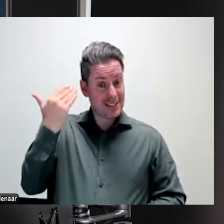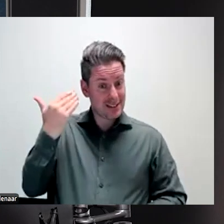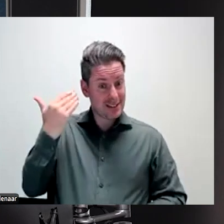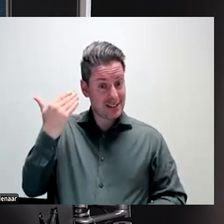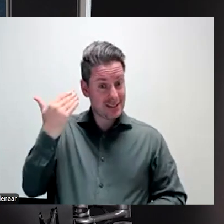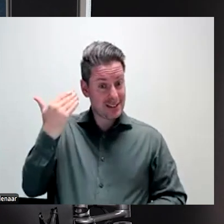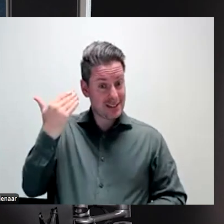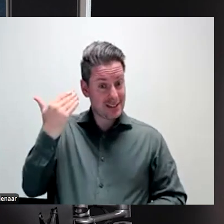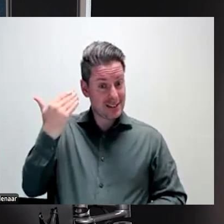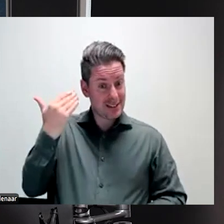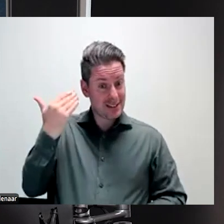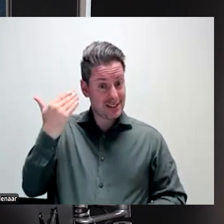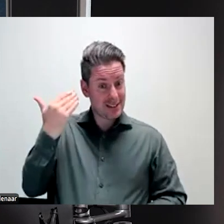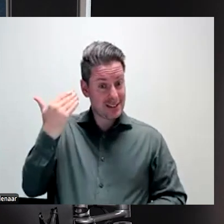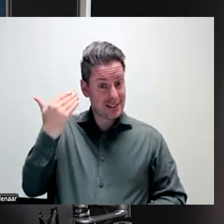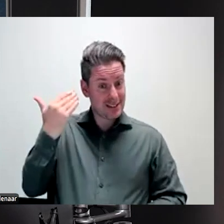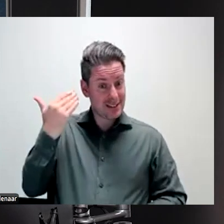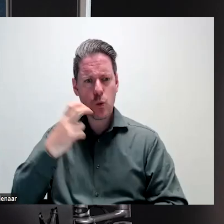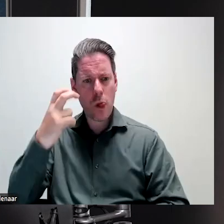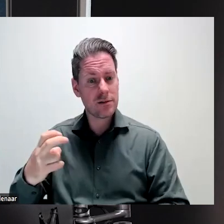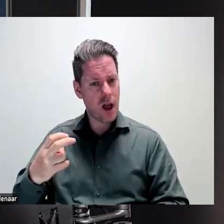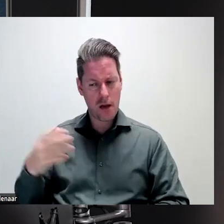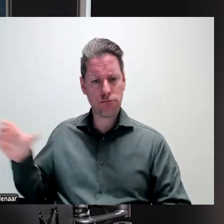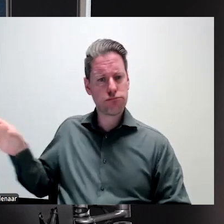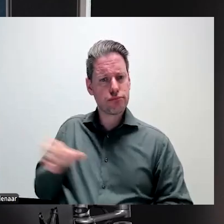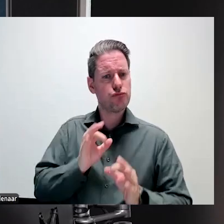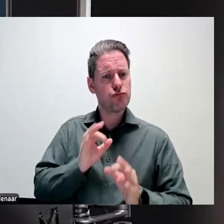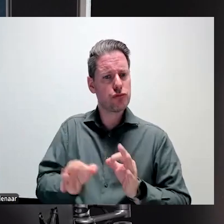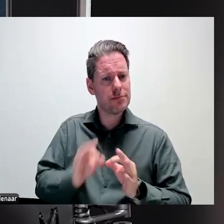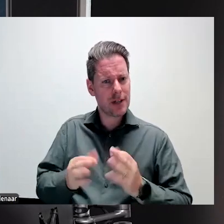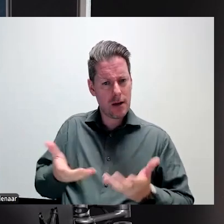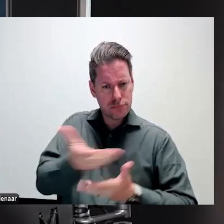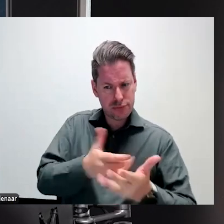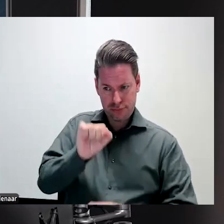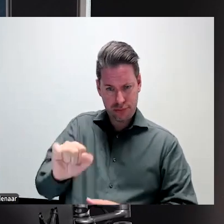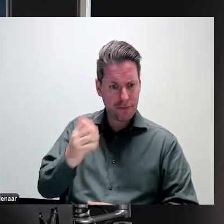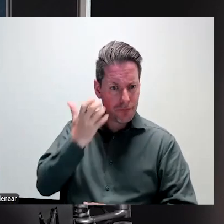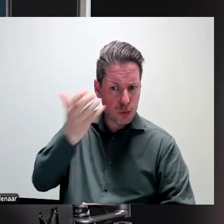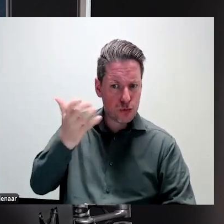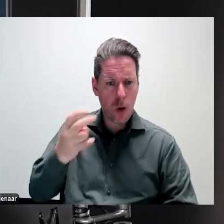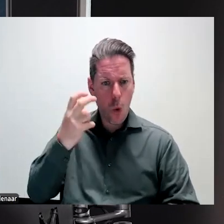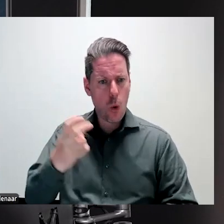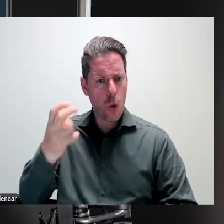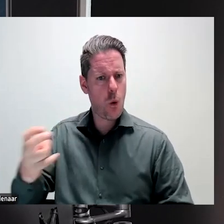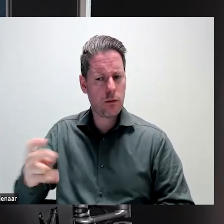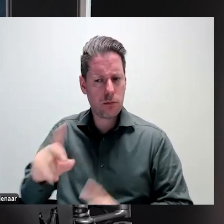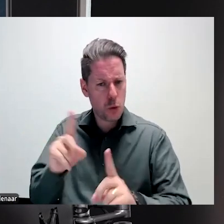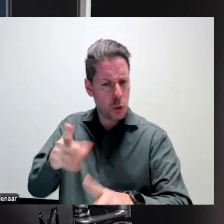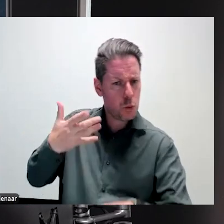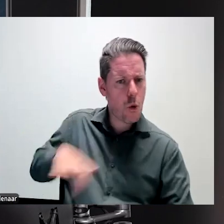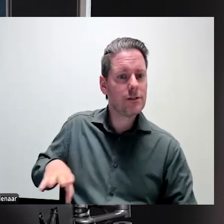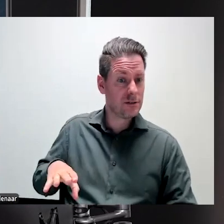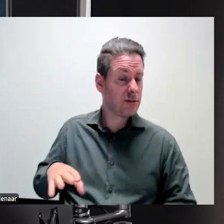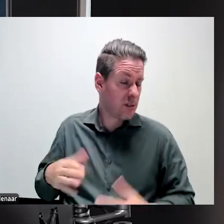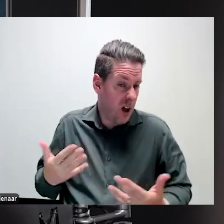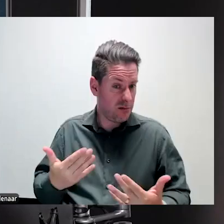about their wishes as they're ageing. And I had an opportunity to bring an interpreter to actually have a proper conversation with my